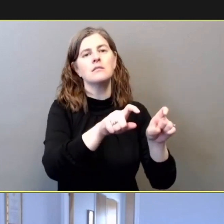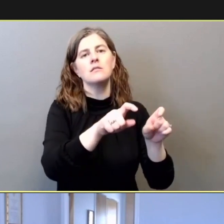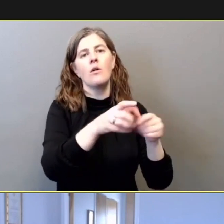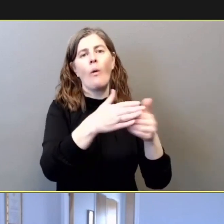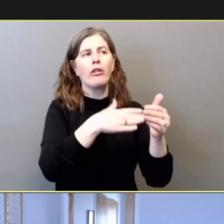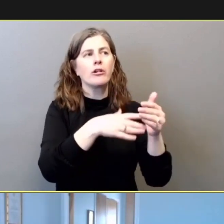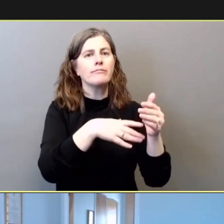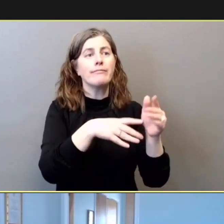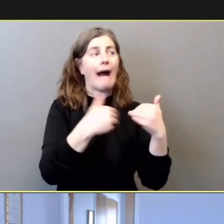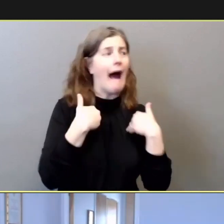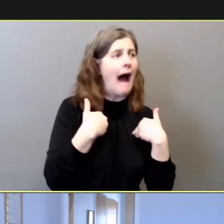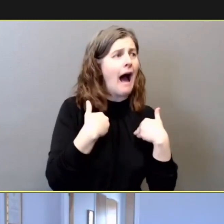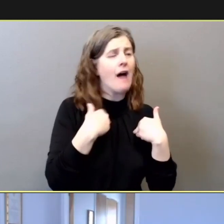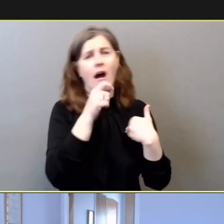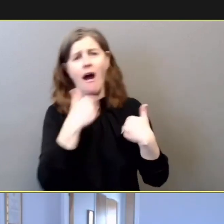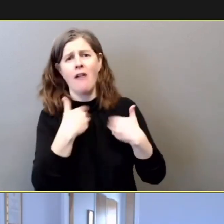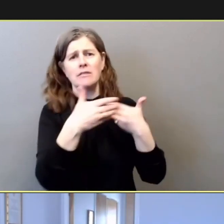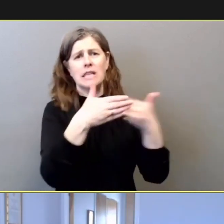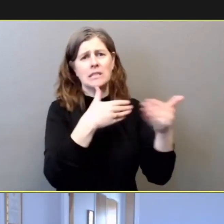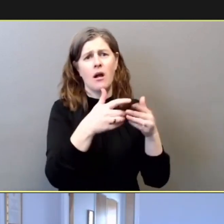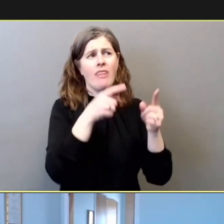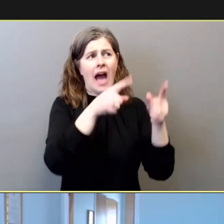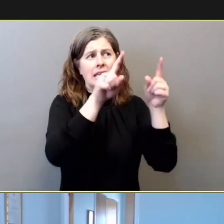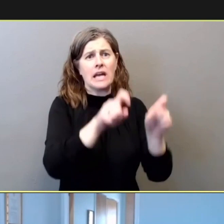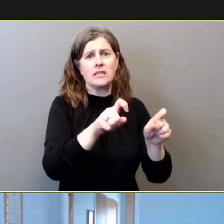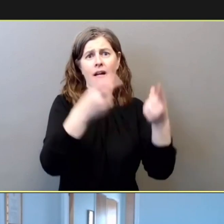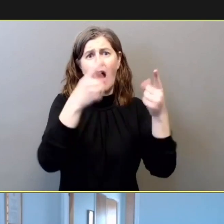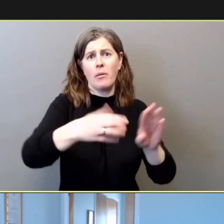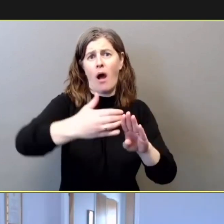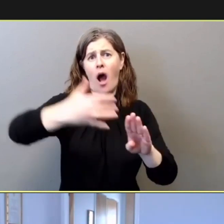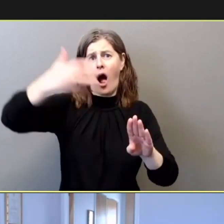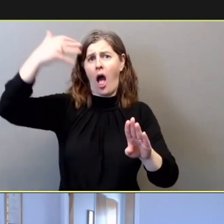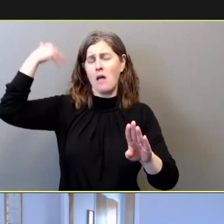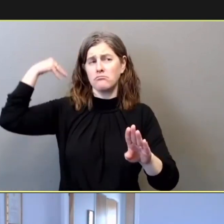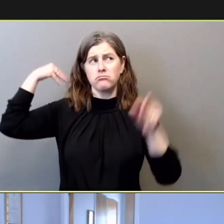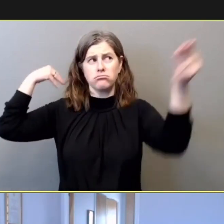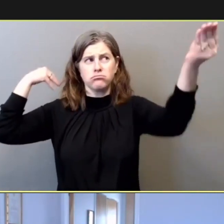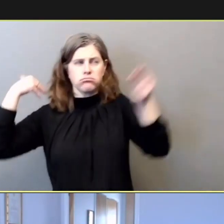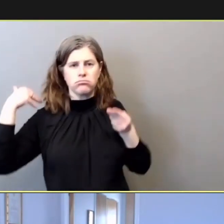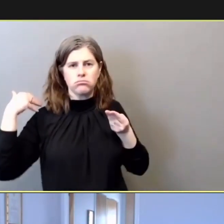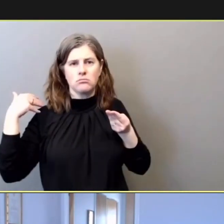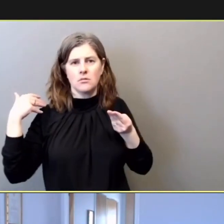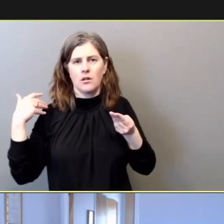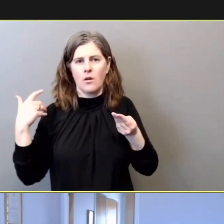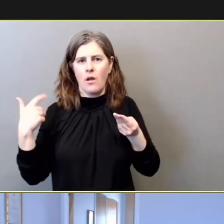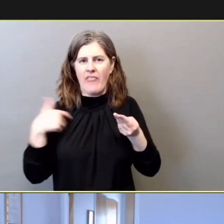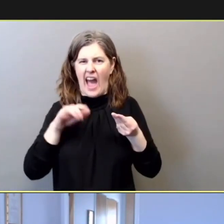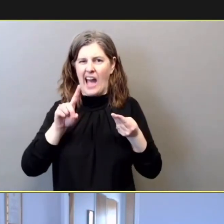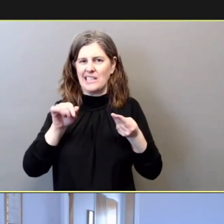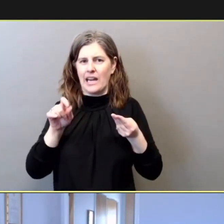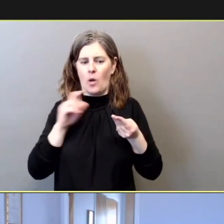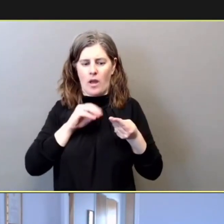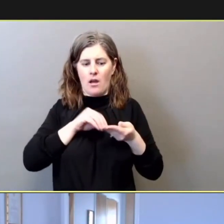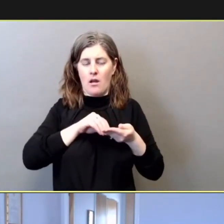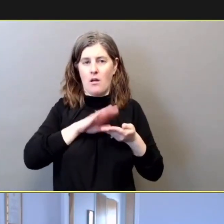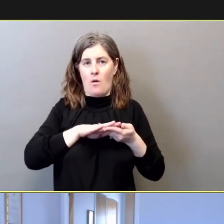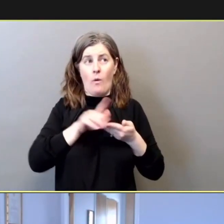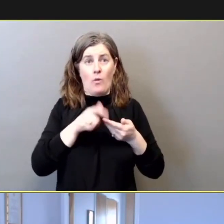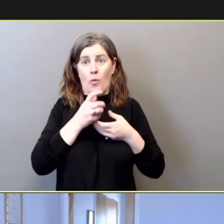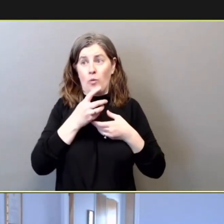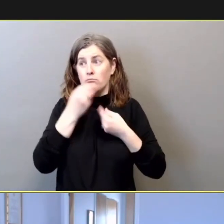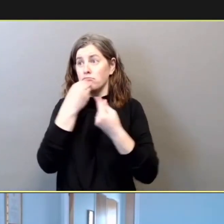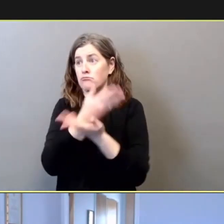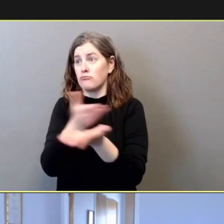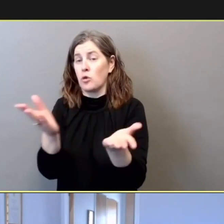or positive, that may have been done in the past. And we report that data out when we receive it.